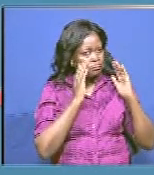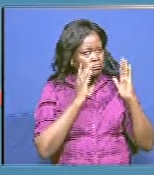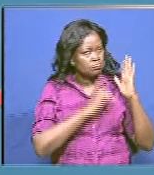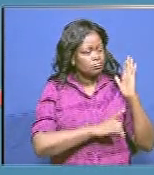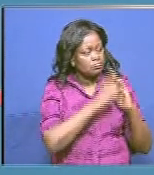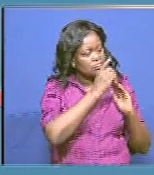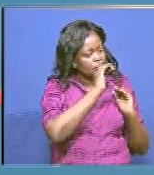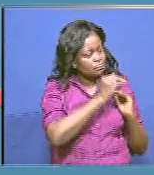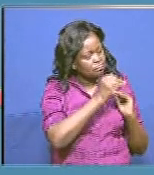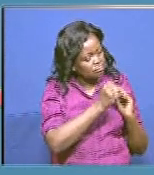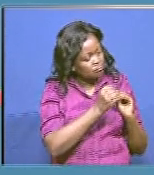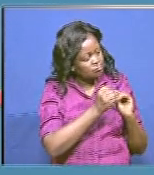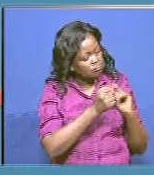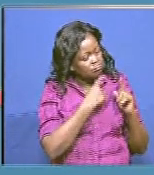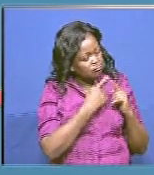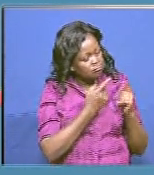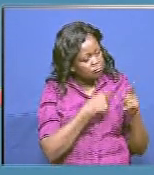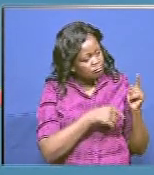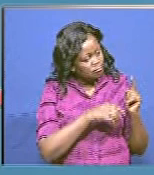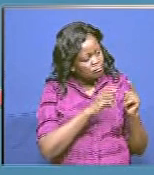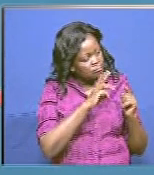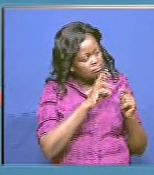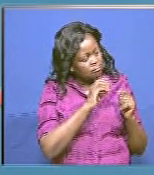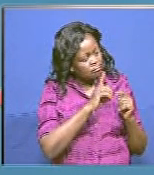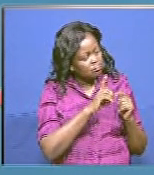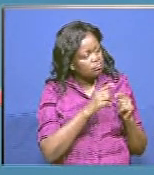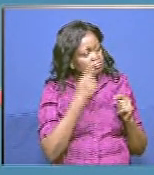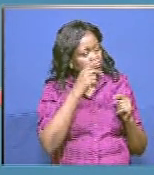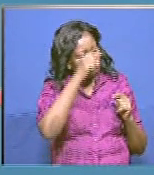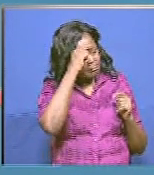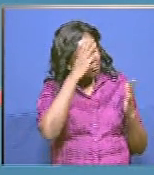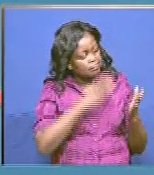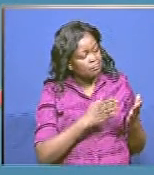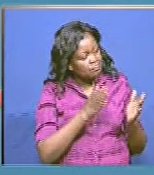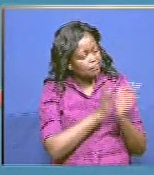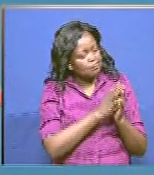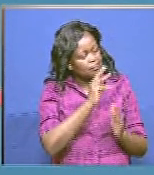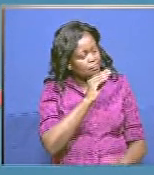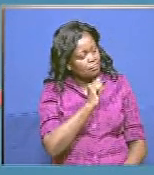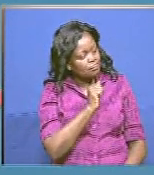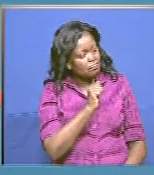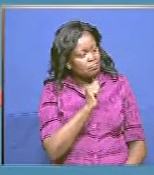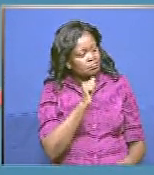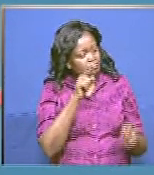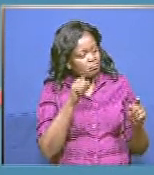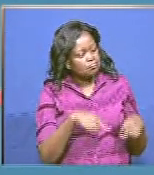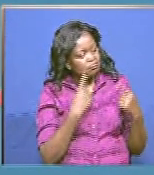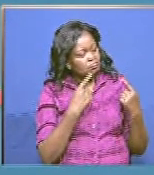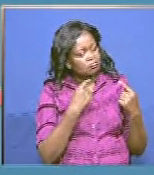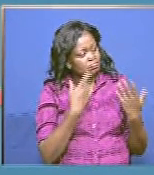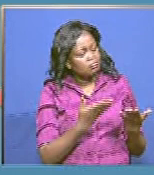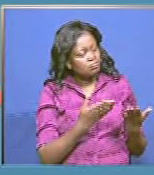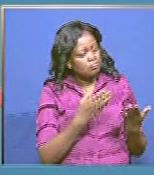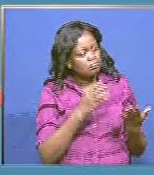now to approach it from the ward level. We've seen governors and MCAs clash over, you know, what they call the ward